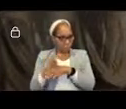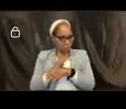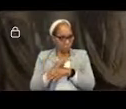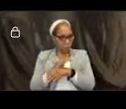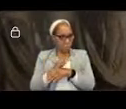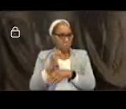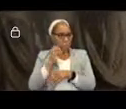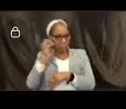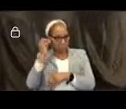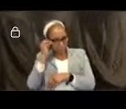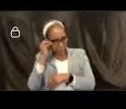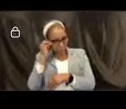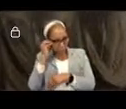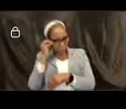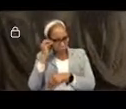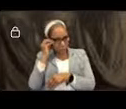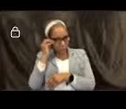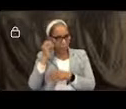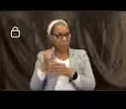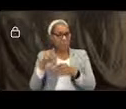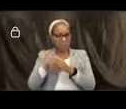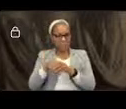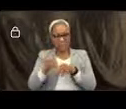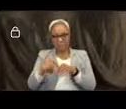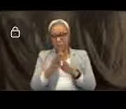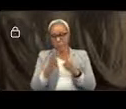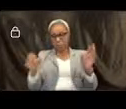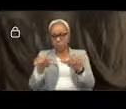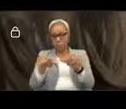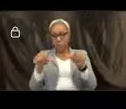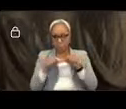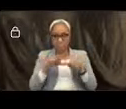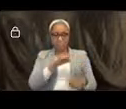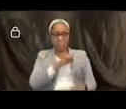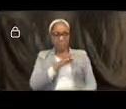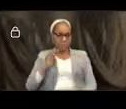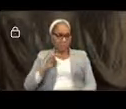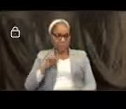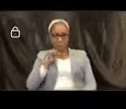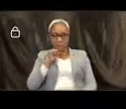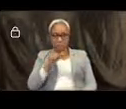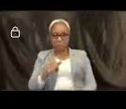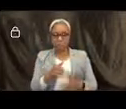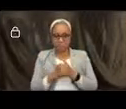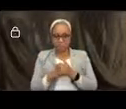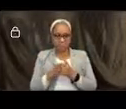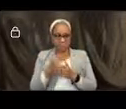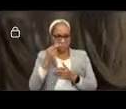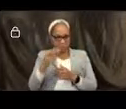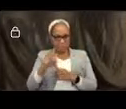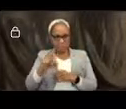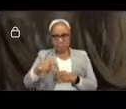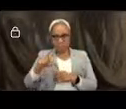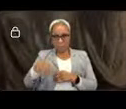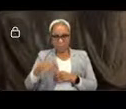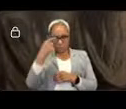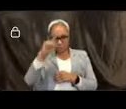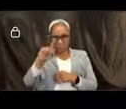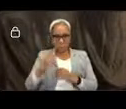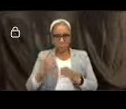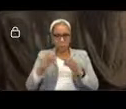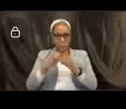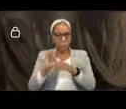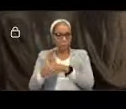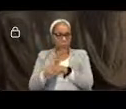residential land in the general area. Staff does not see a need for additional commercial